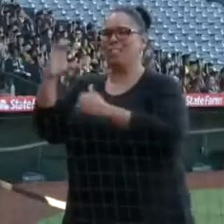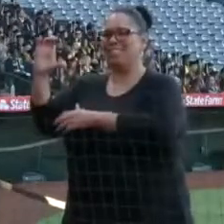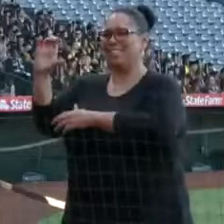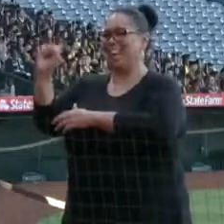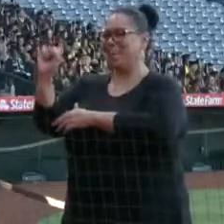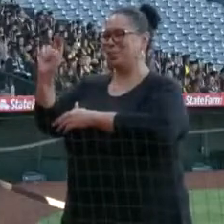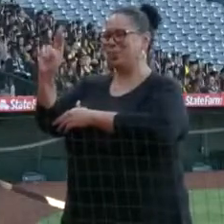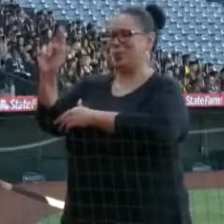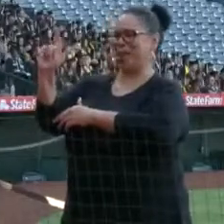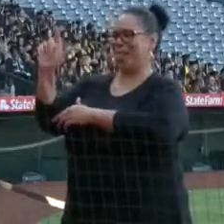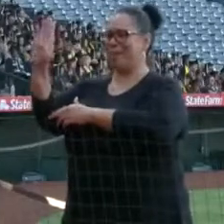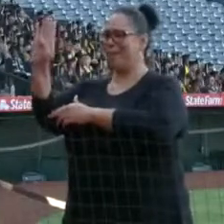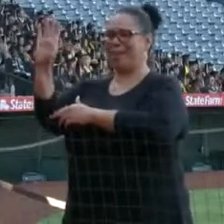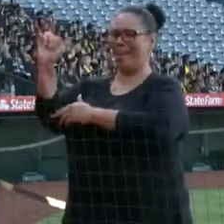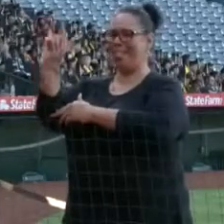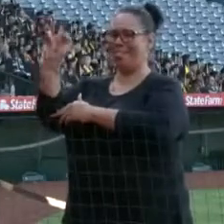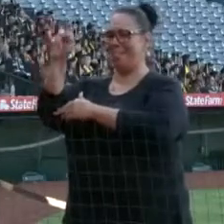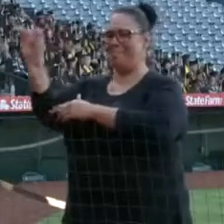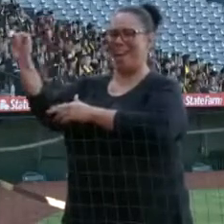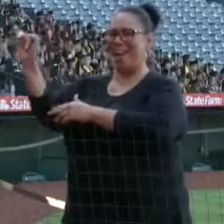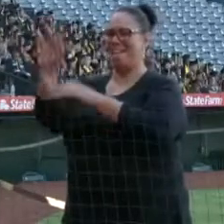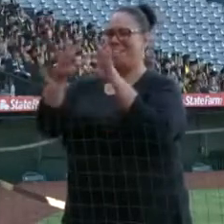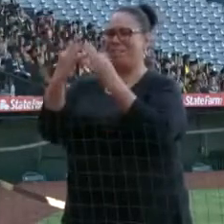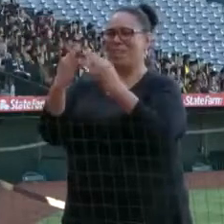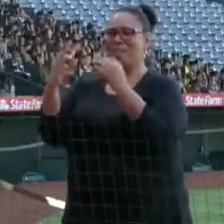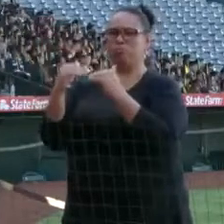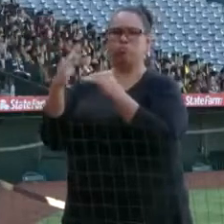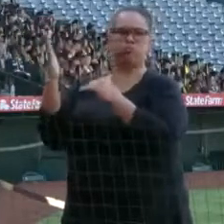alumni family, which is more than